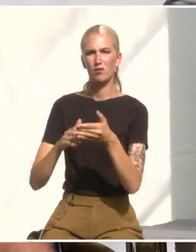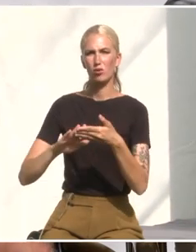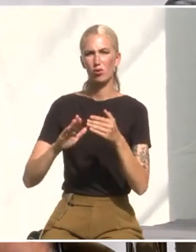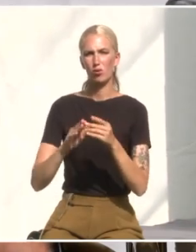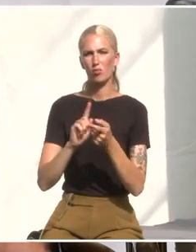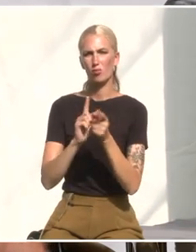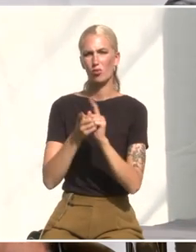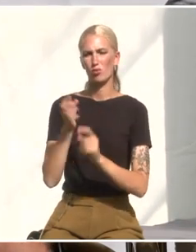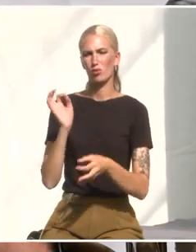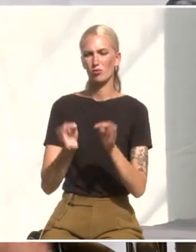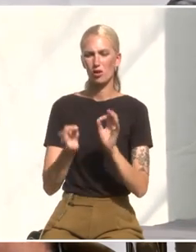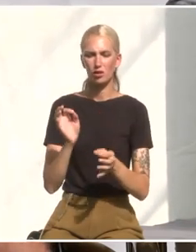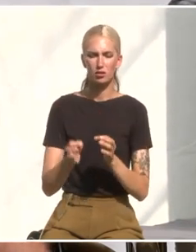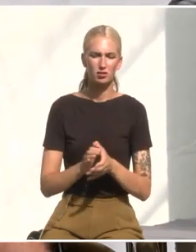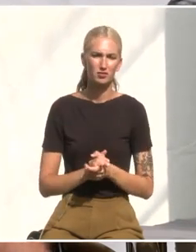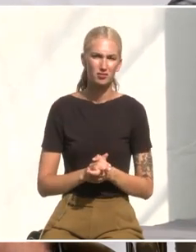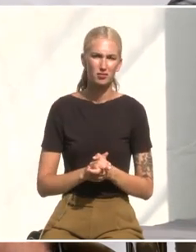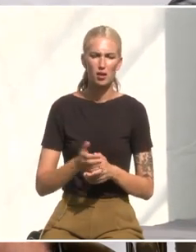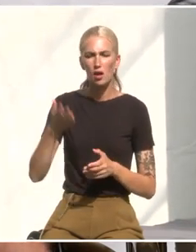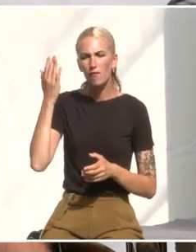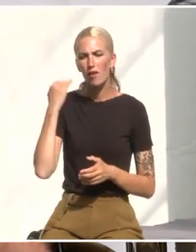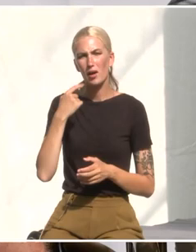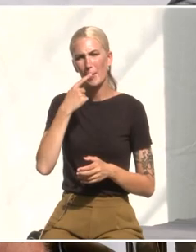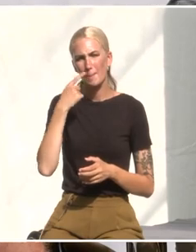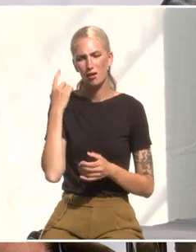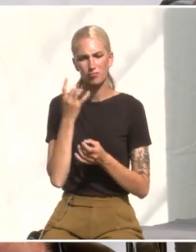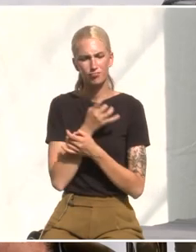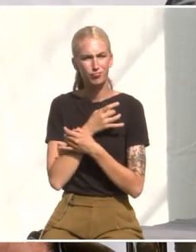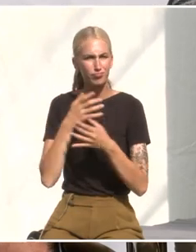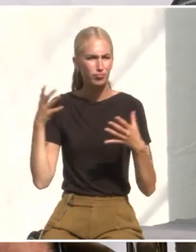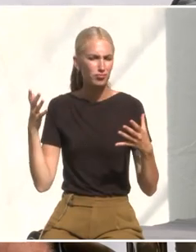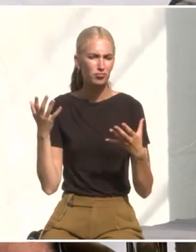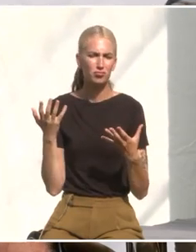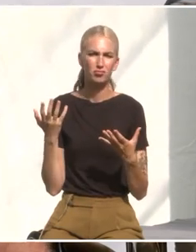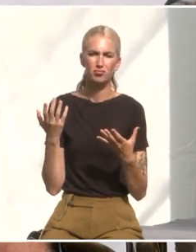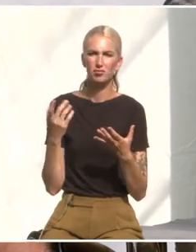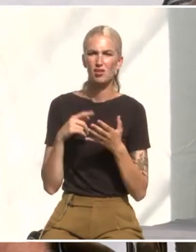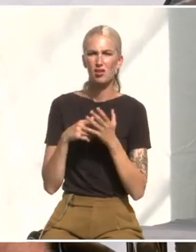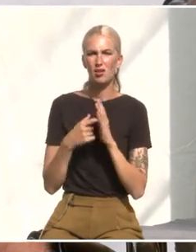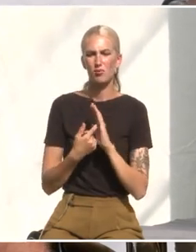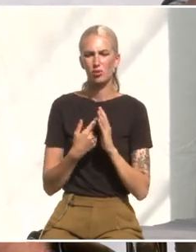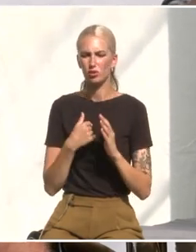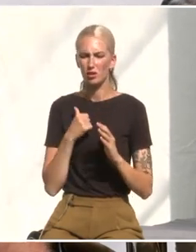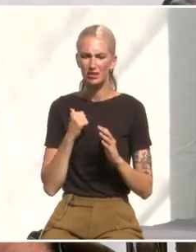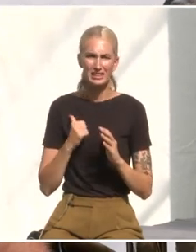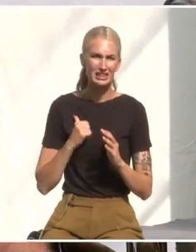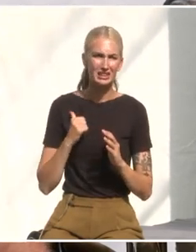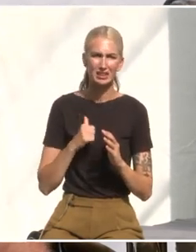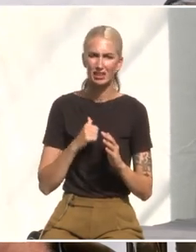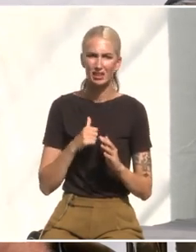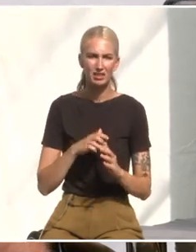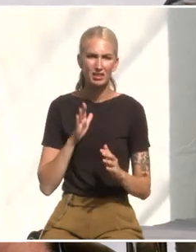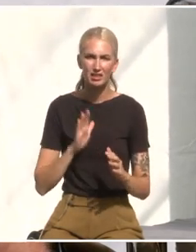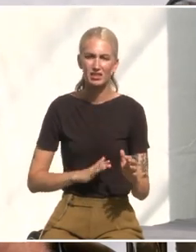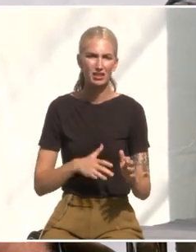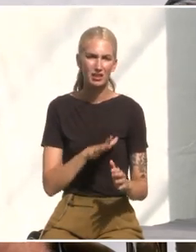In Finland, men usually act out when they are in a sort of breaking point in their life. If they